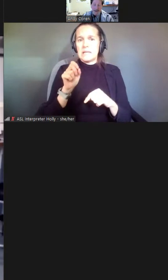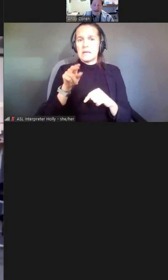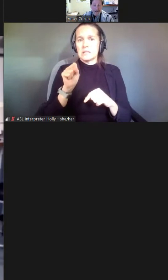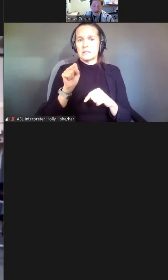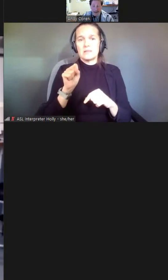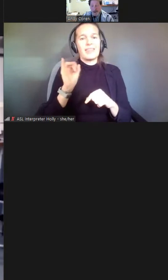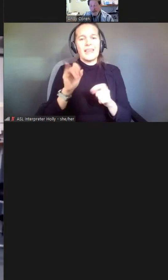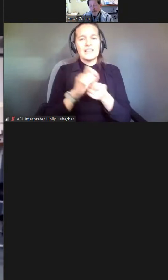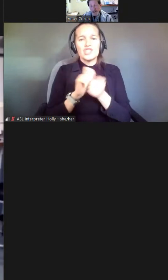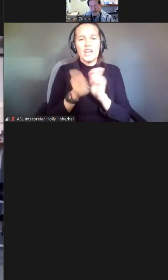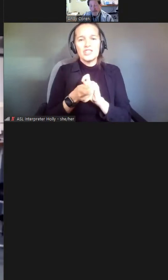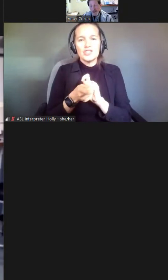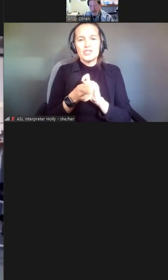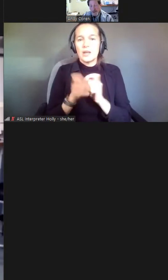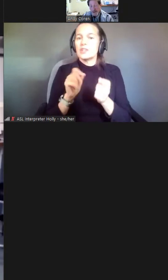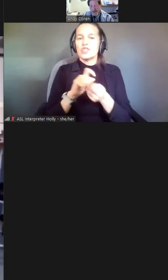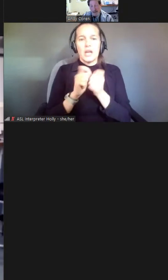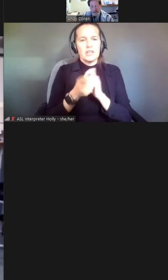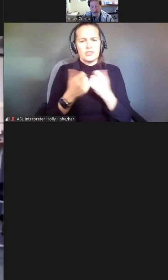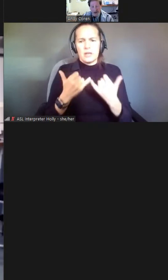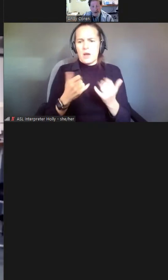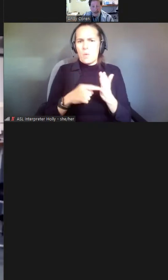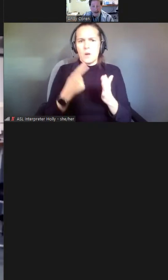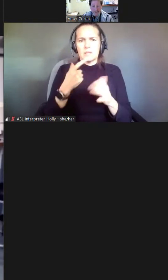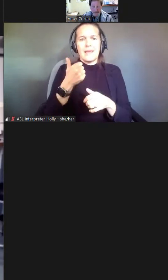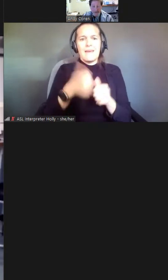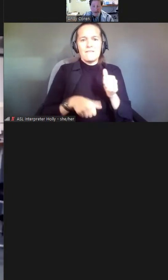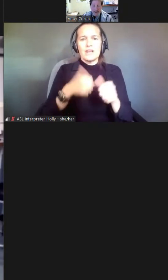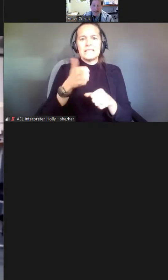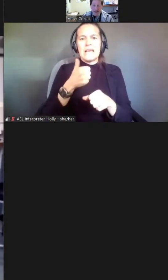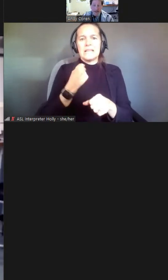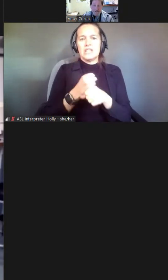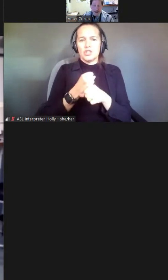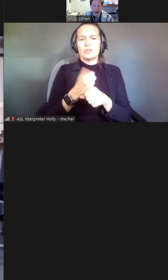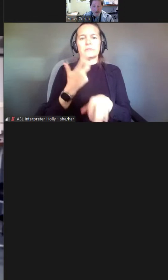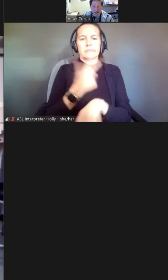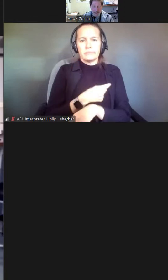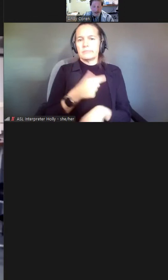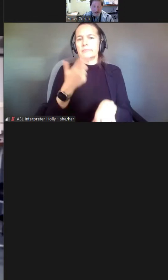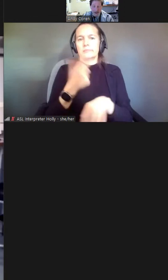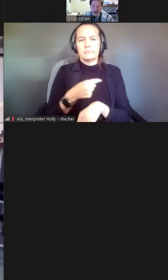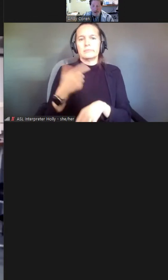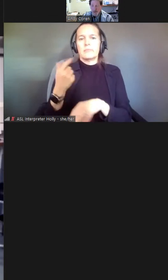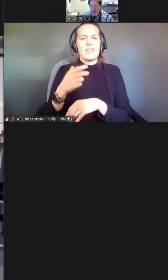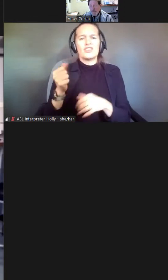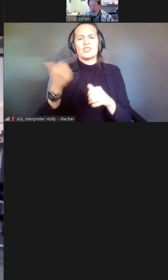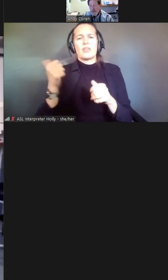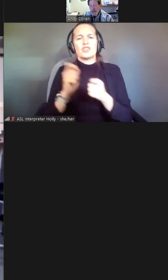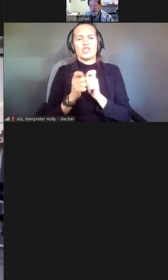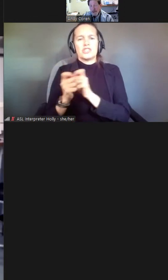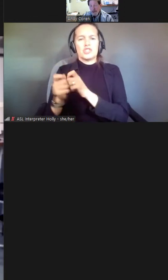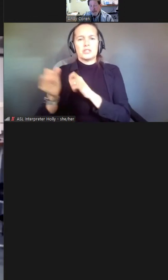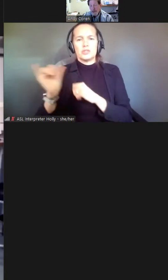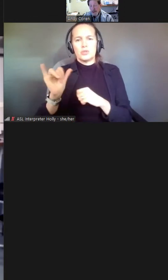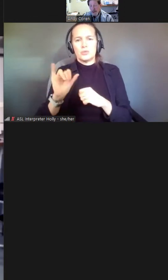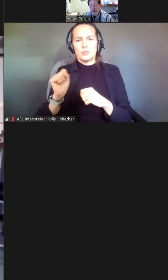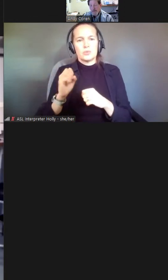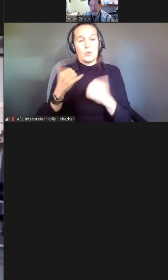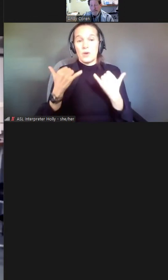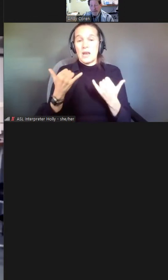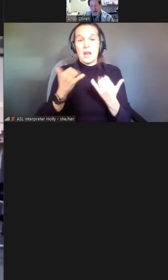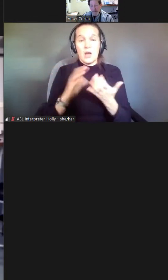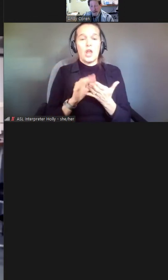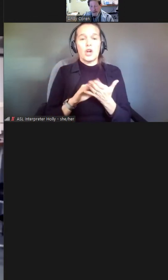changed, and it changed to once every 10 years you should have another one. There have been other changes as well. So we're very much in a learning